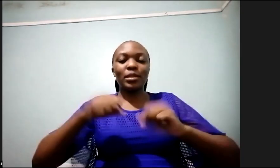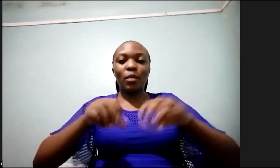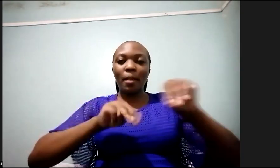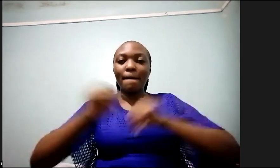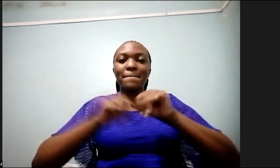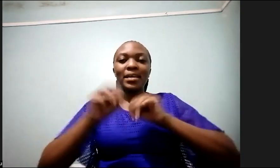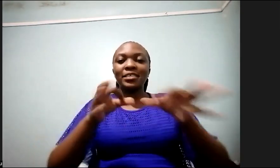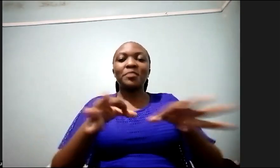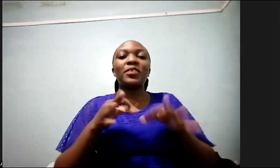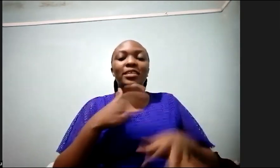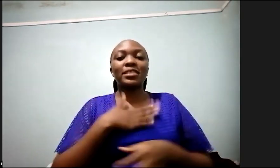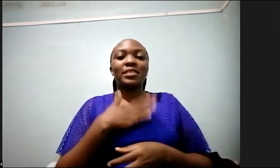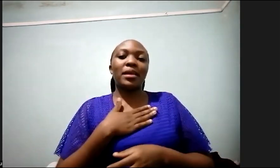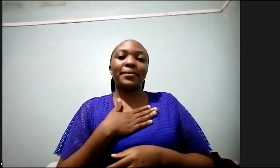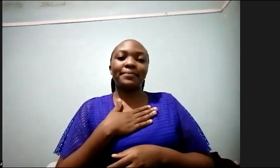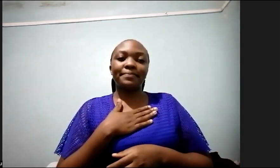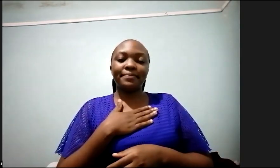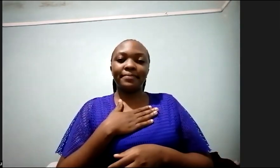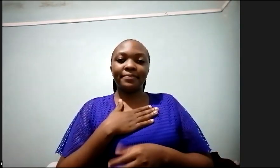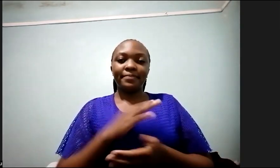Okay, thank you. Teddy Omondi,